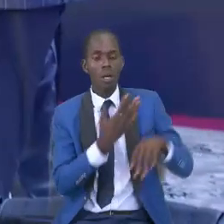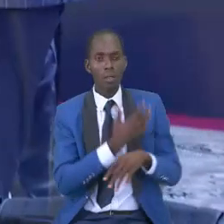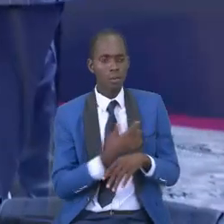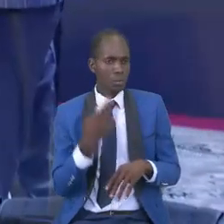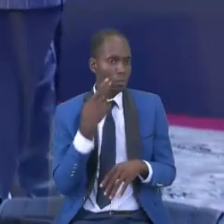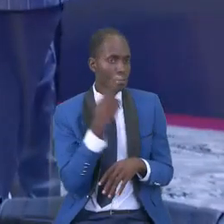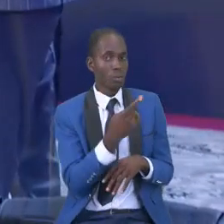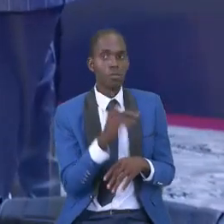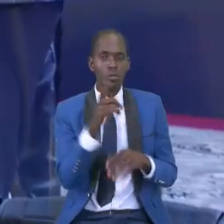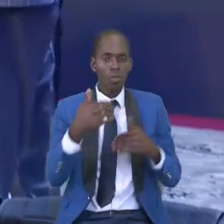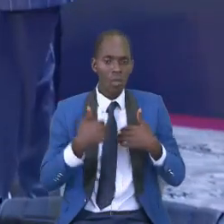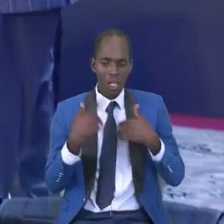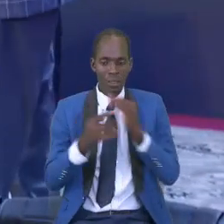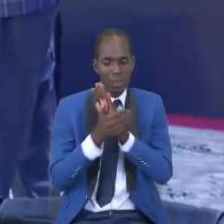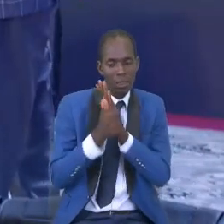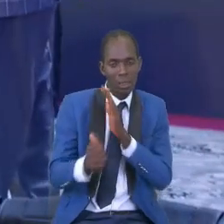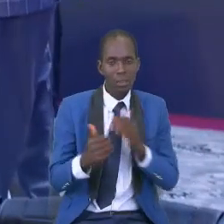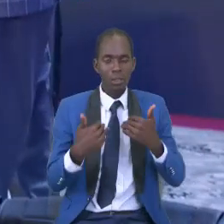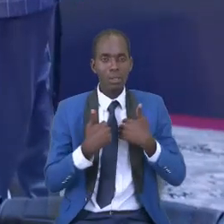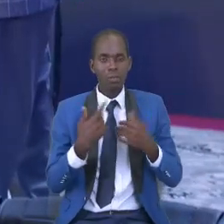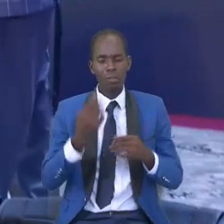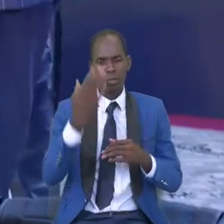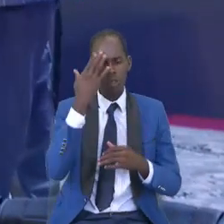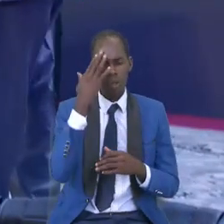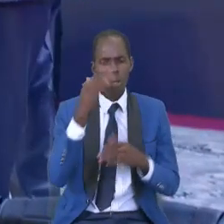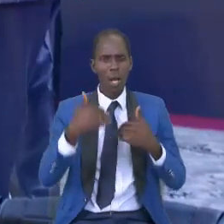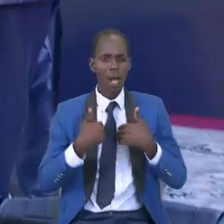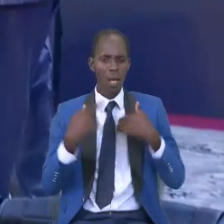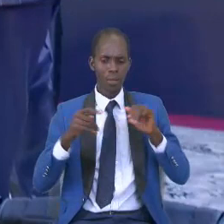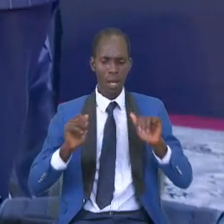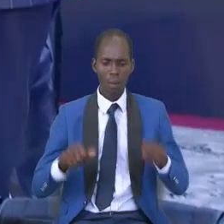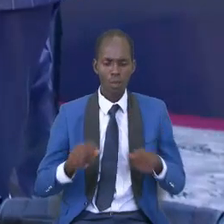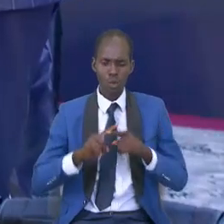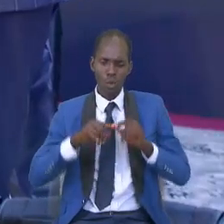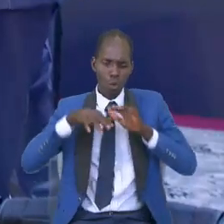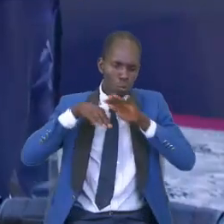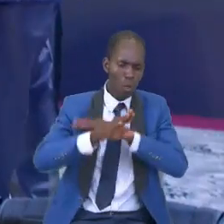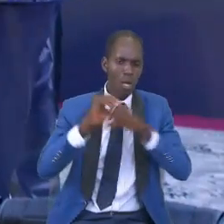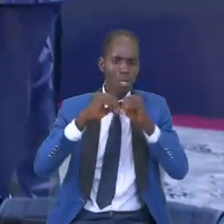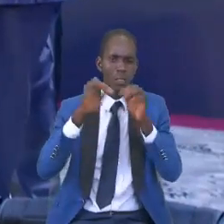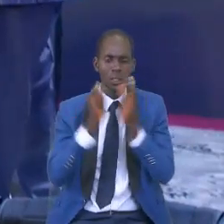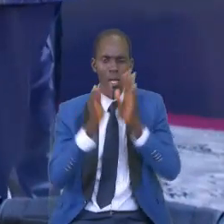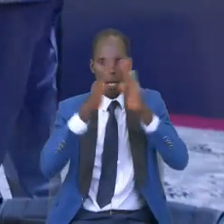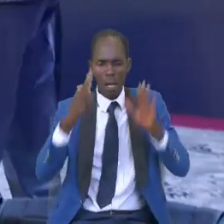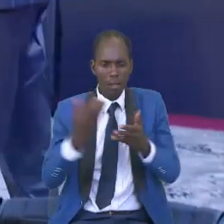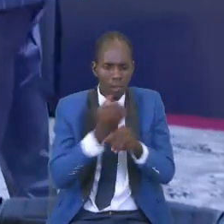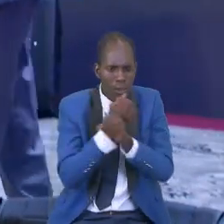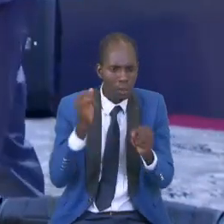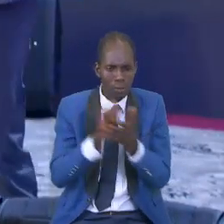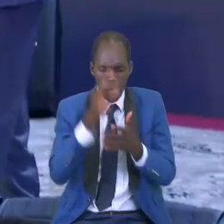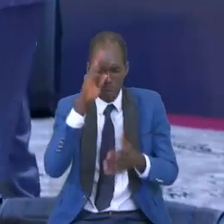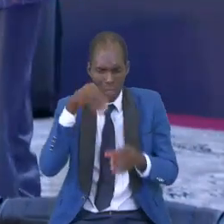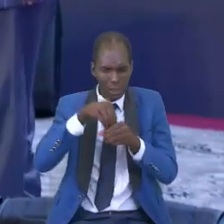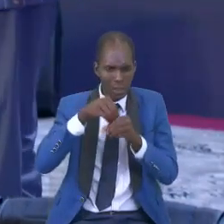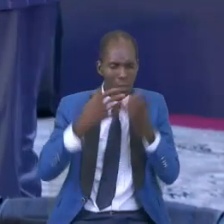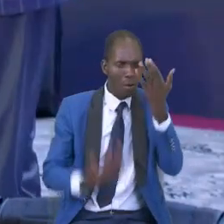skill, you have the knowledge, you have the ability to get in there and rescue that man, bring him out. But you are there, you hear